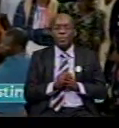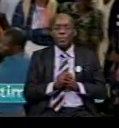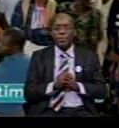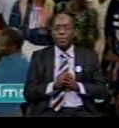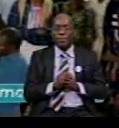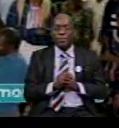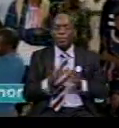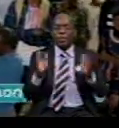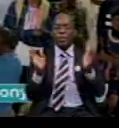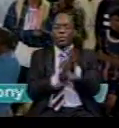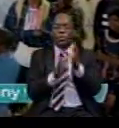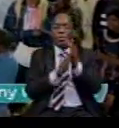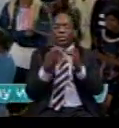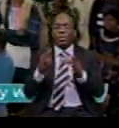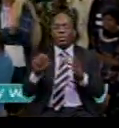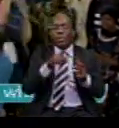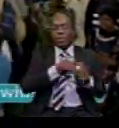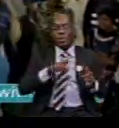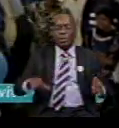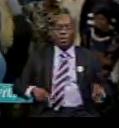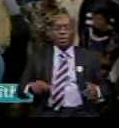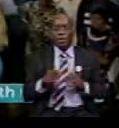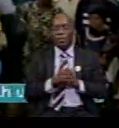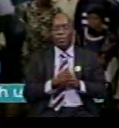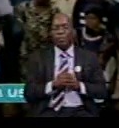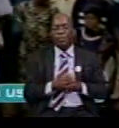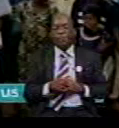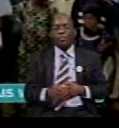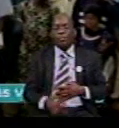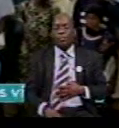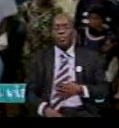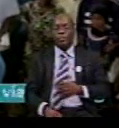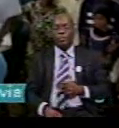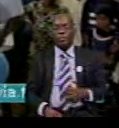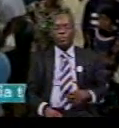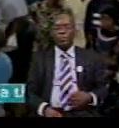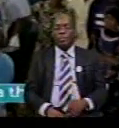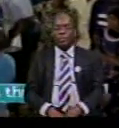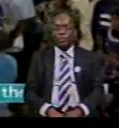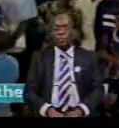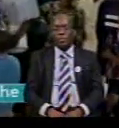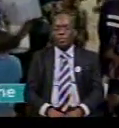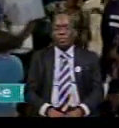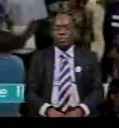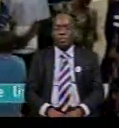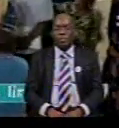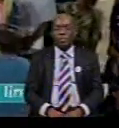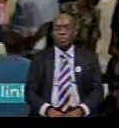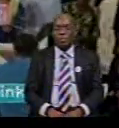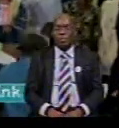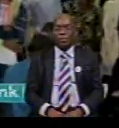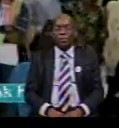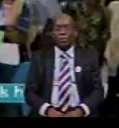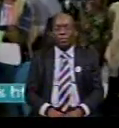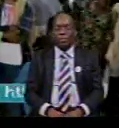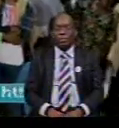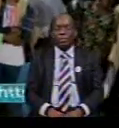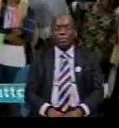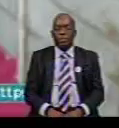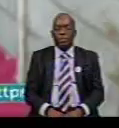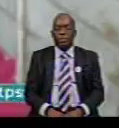Praise the Lord. She was suffering from sleeplessness. Every night she would be